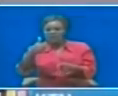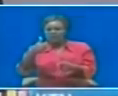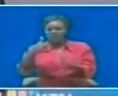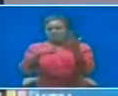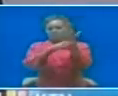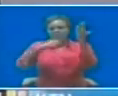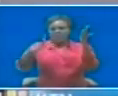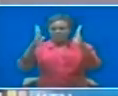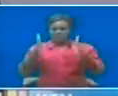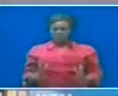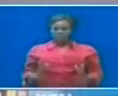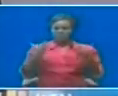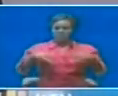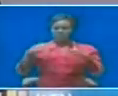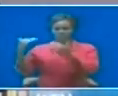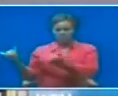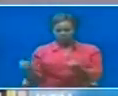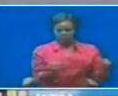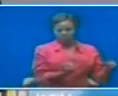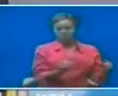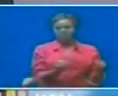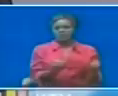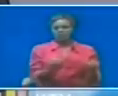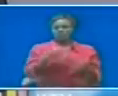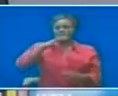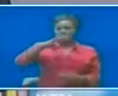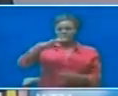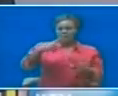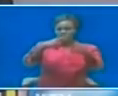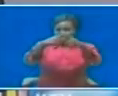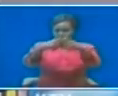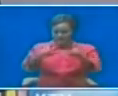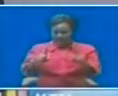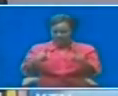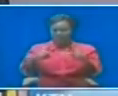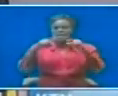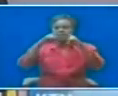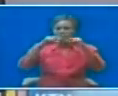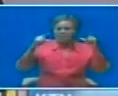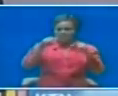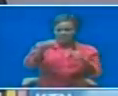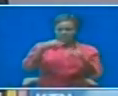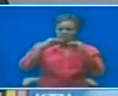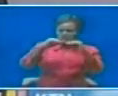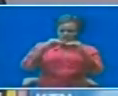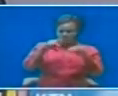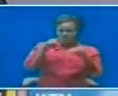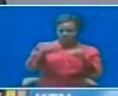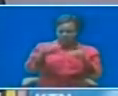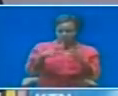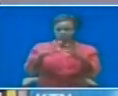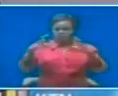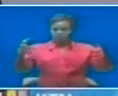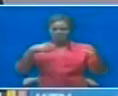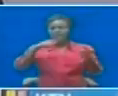celebrities also being invited to go in and grace occasions. Mm-hmm. But speech coaching is also a field that's growing. I've seen an